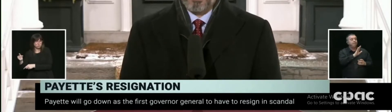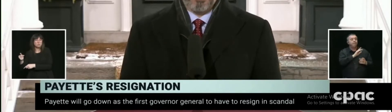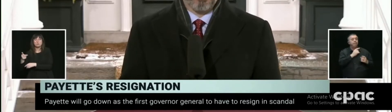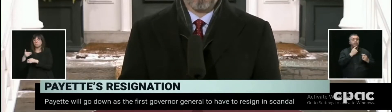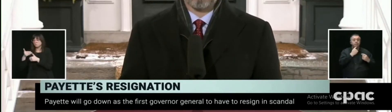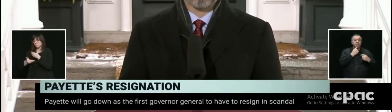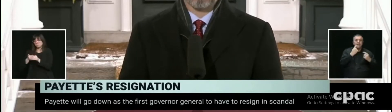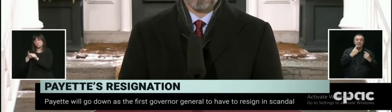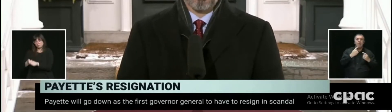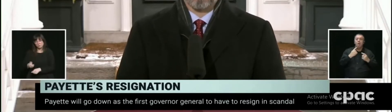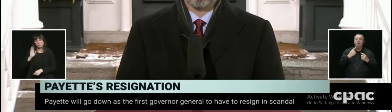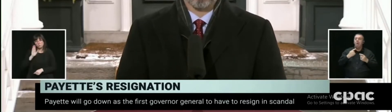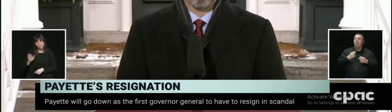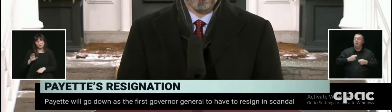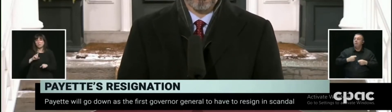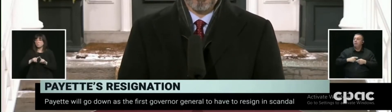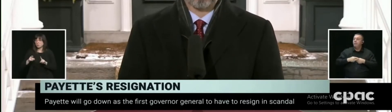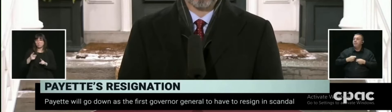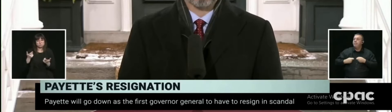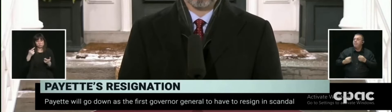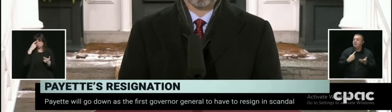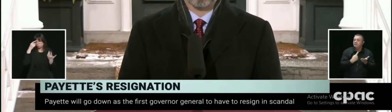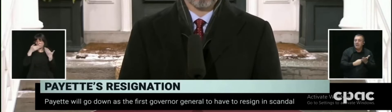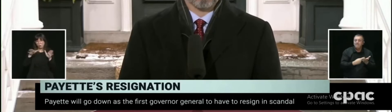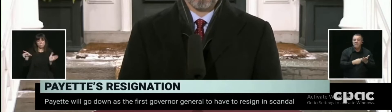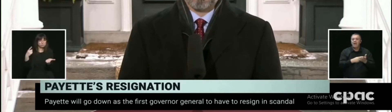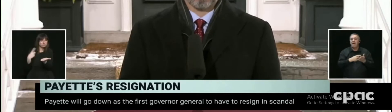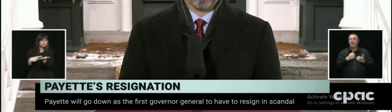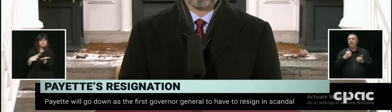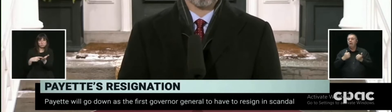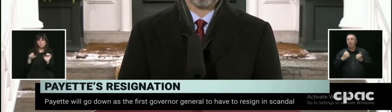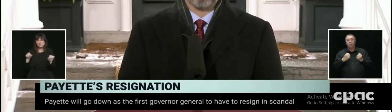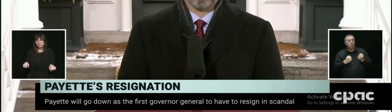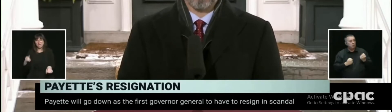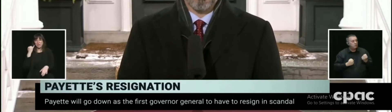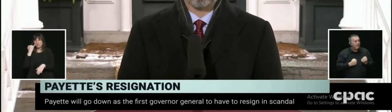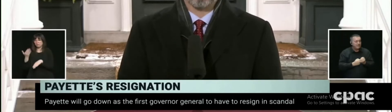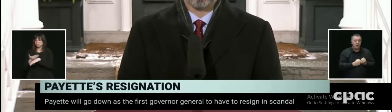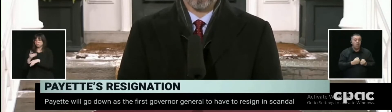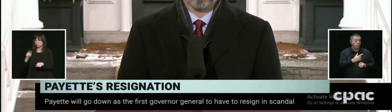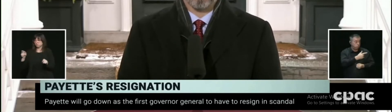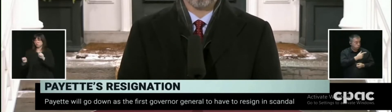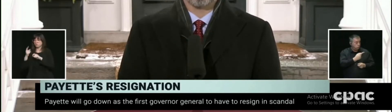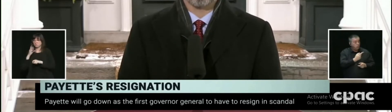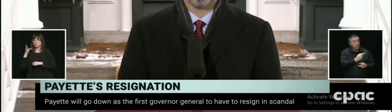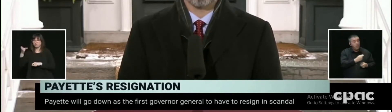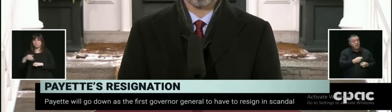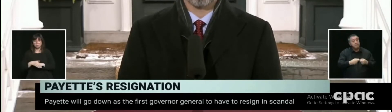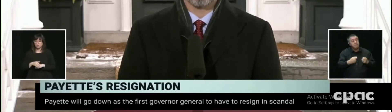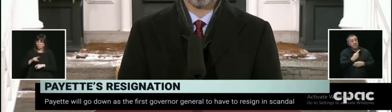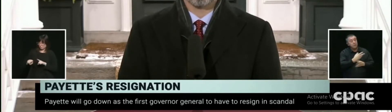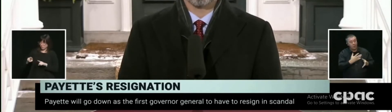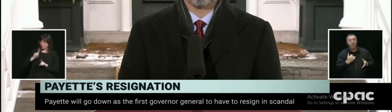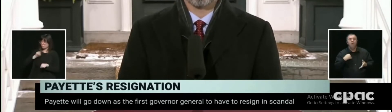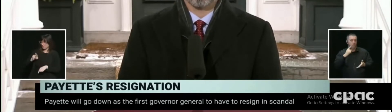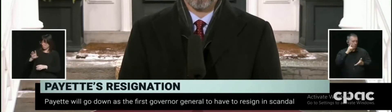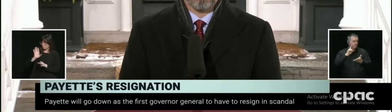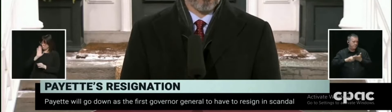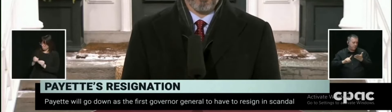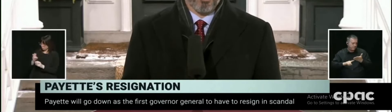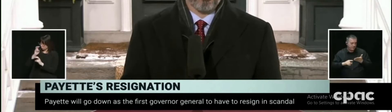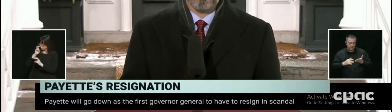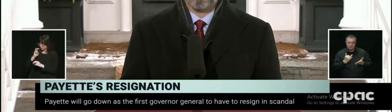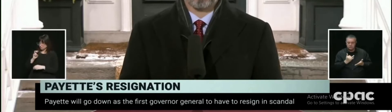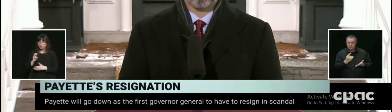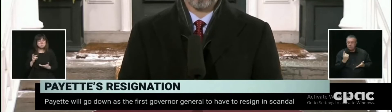but obviously we're always open to having discussions on changes that need to be made moving forward. But will you make them more stringent? We